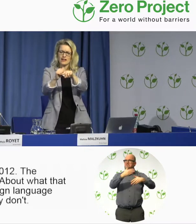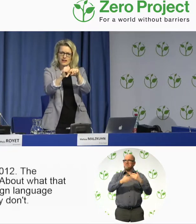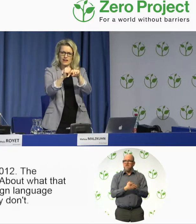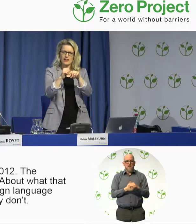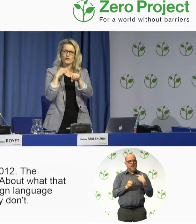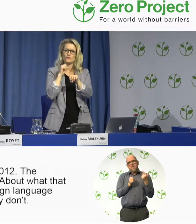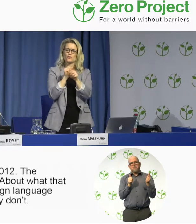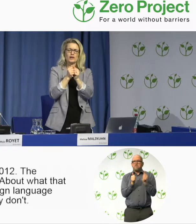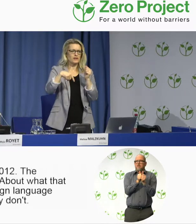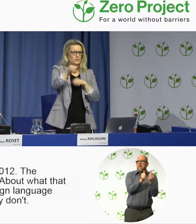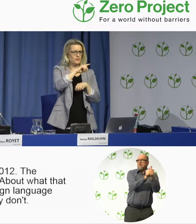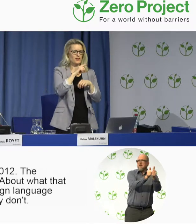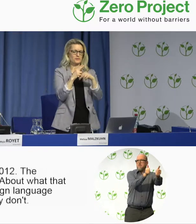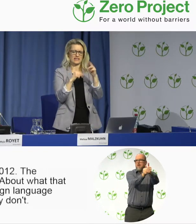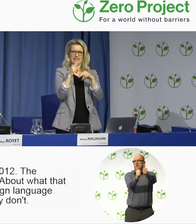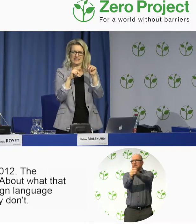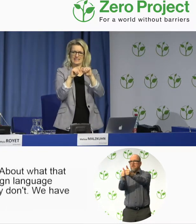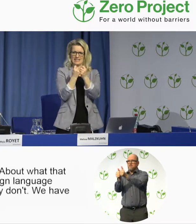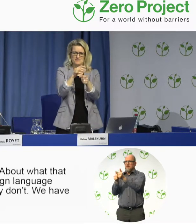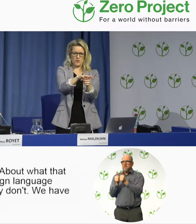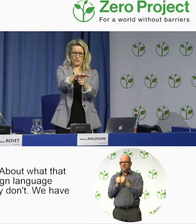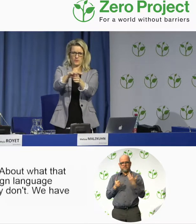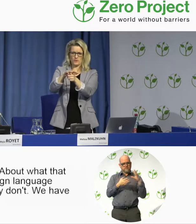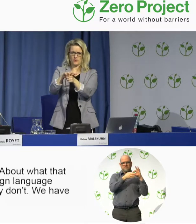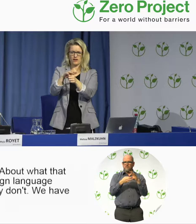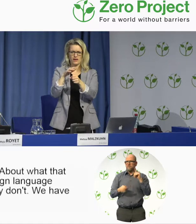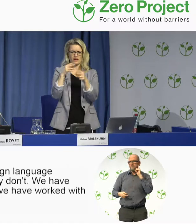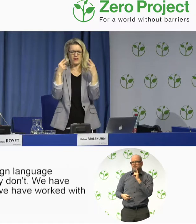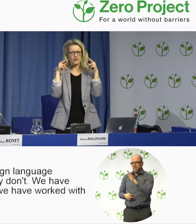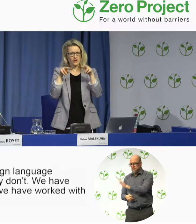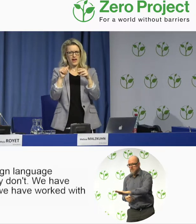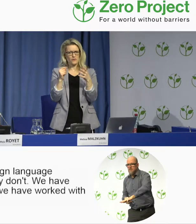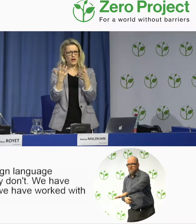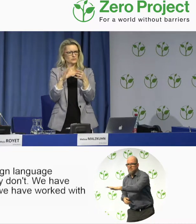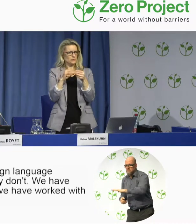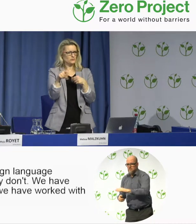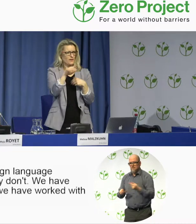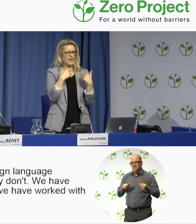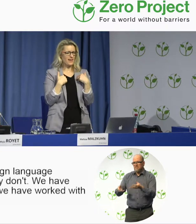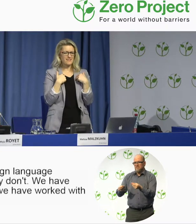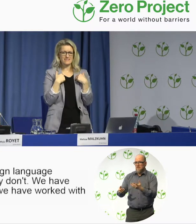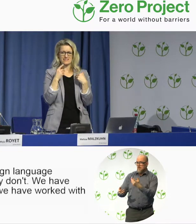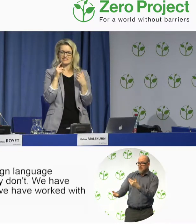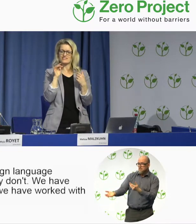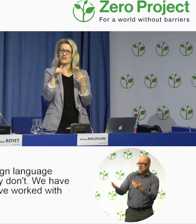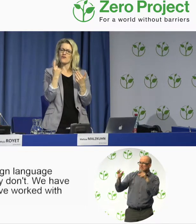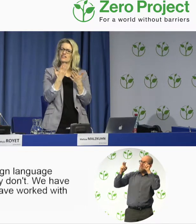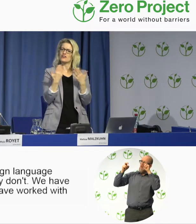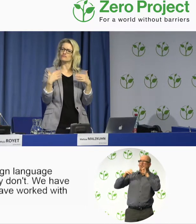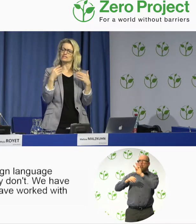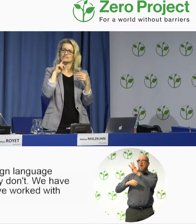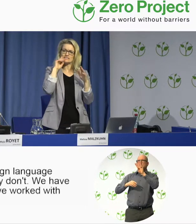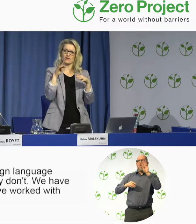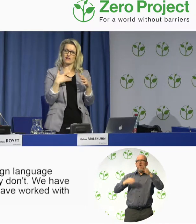and trained deaf talent. We've worked with people in other countries to build local teams. And then we've